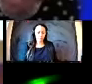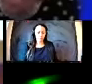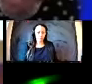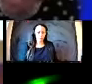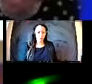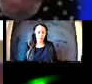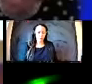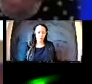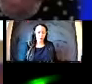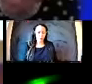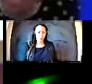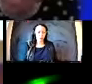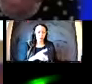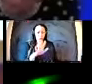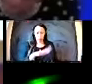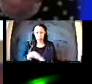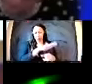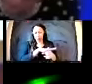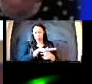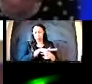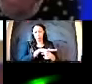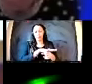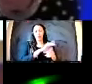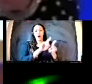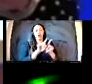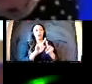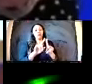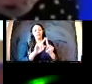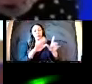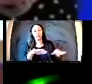In the community, and children in the community.